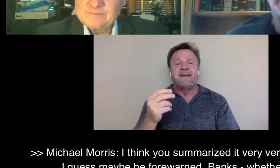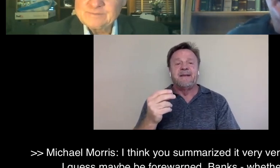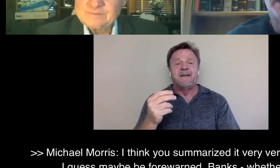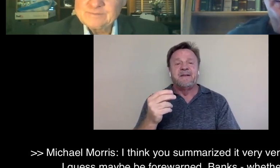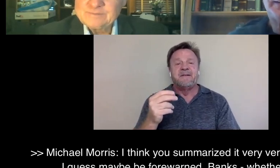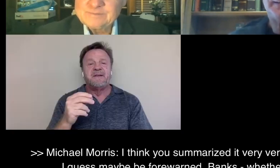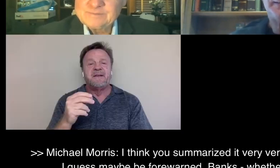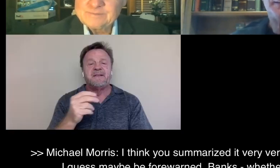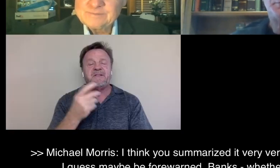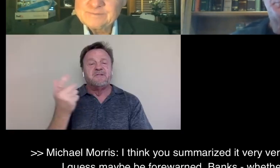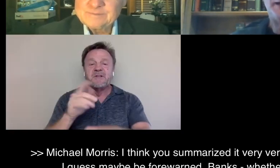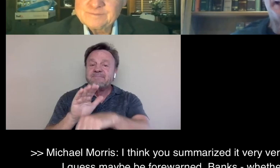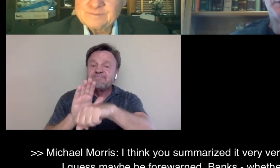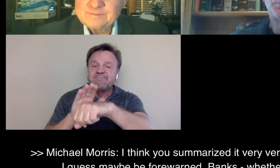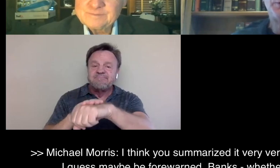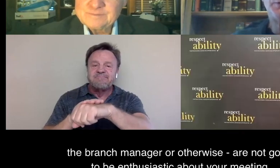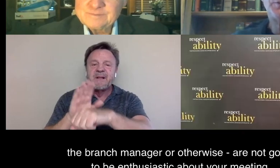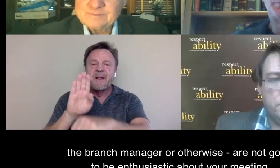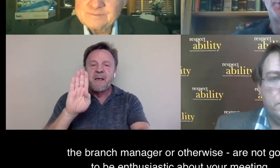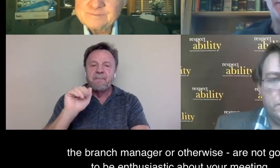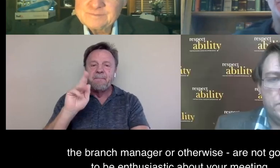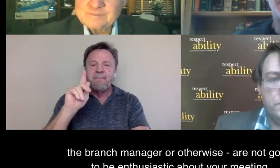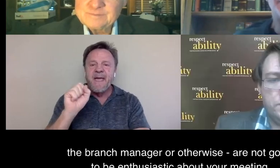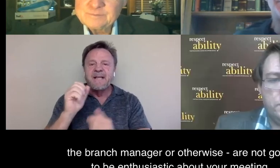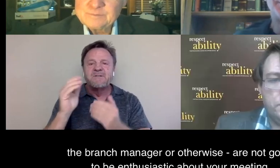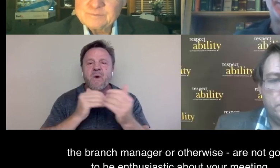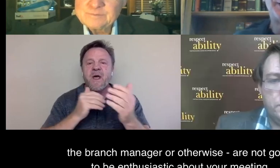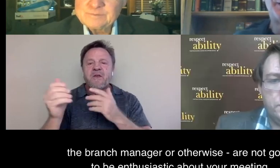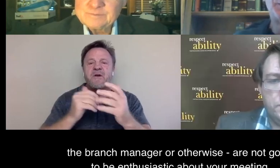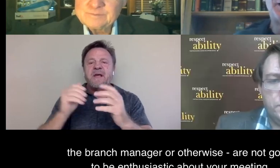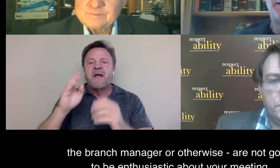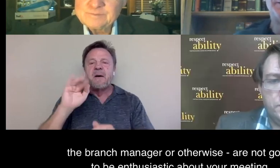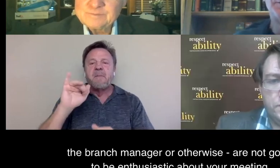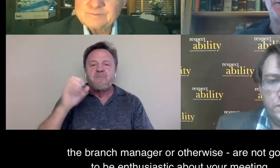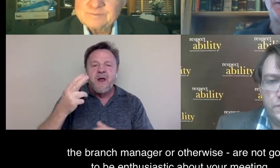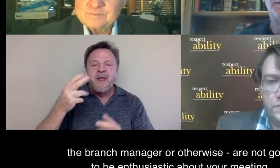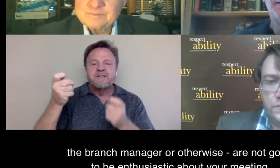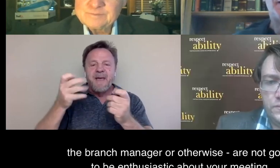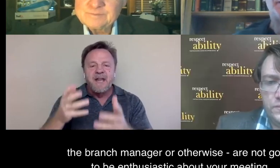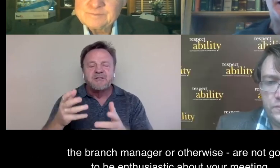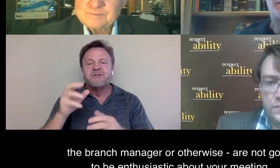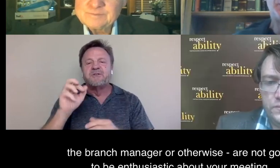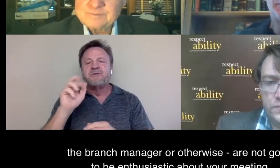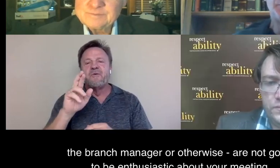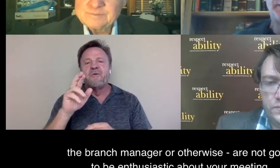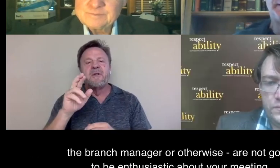forewarned. Banks, whether it's the branch manager or otherwise,